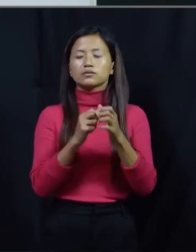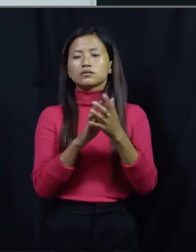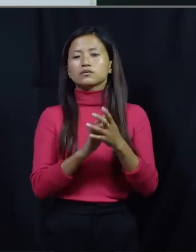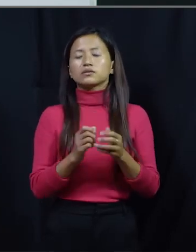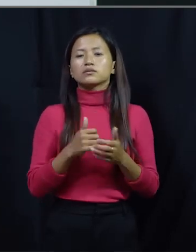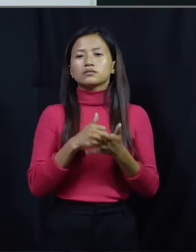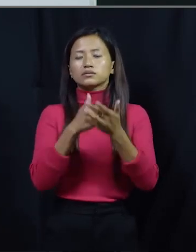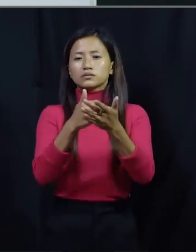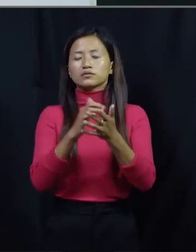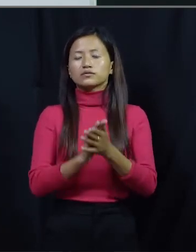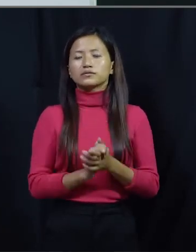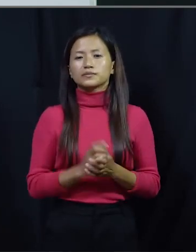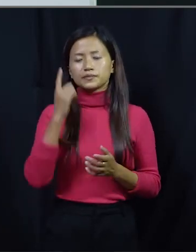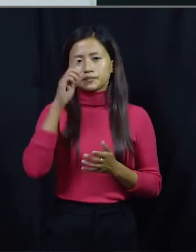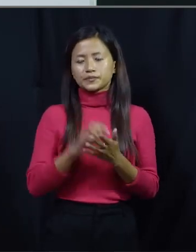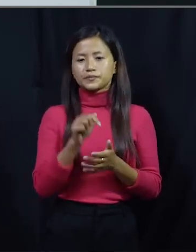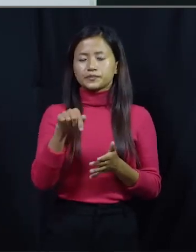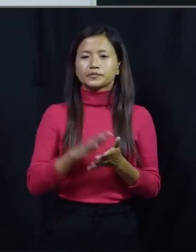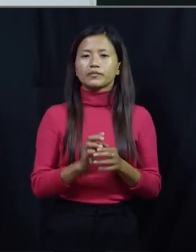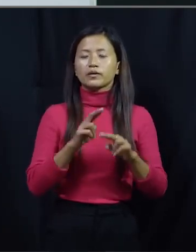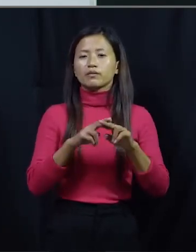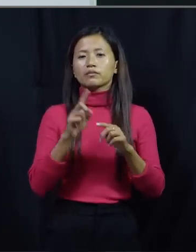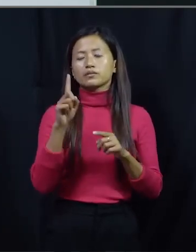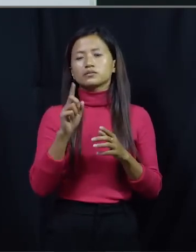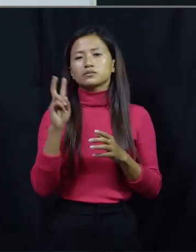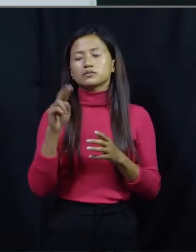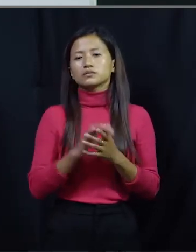meaningful result for this, right? So in that case f is onto.